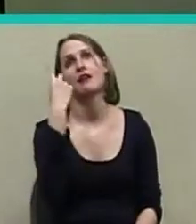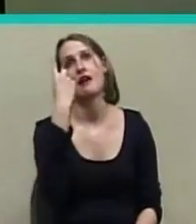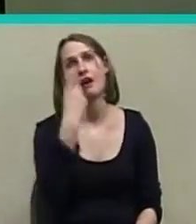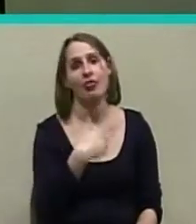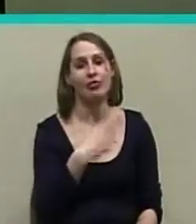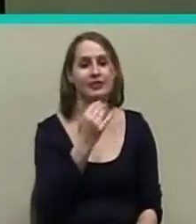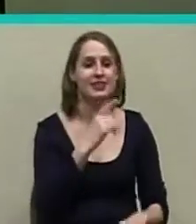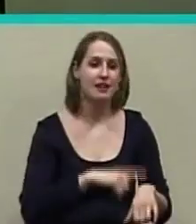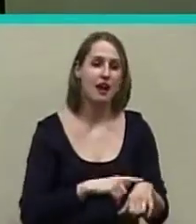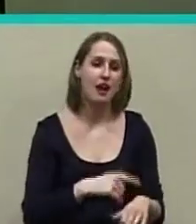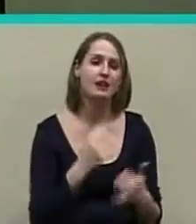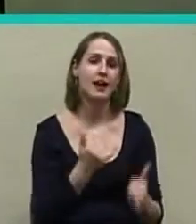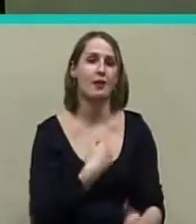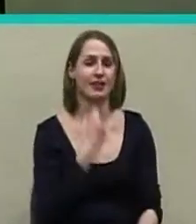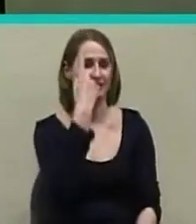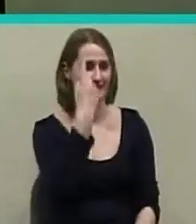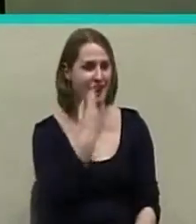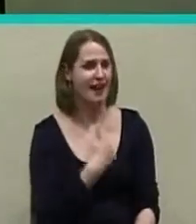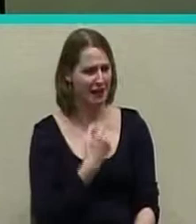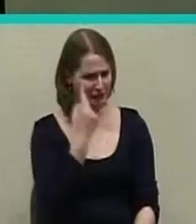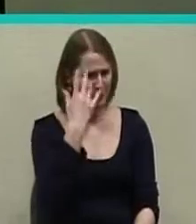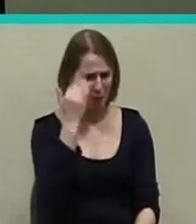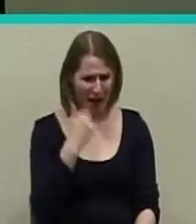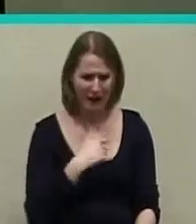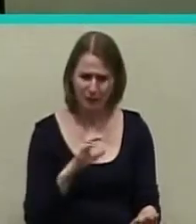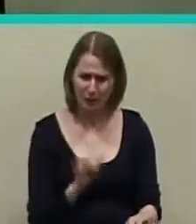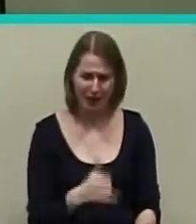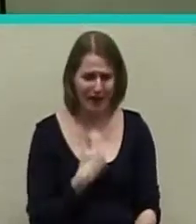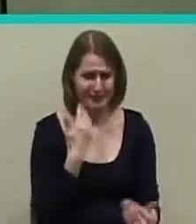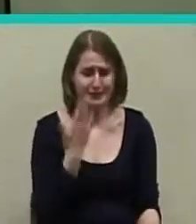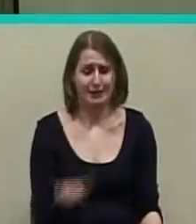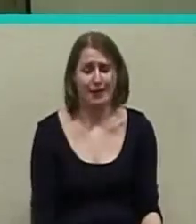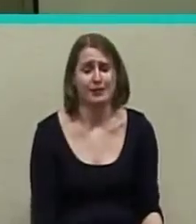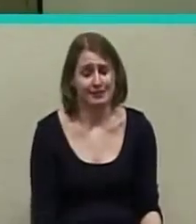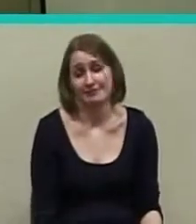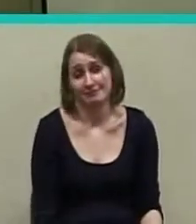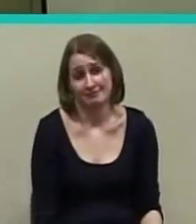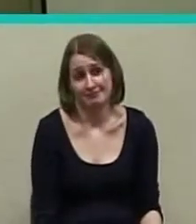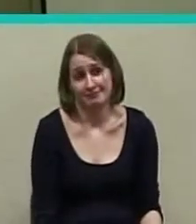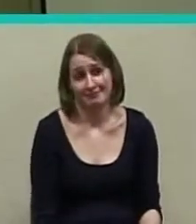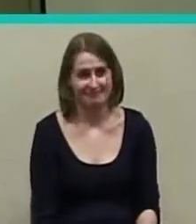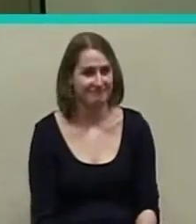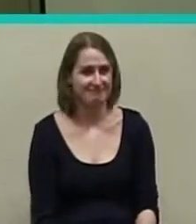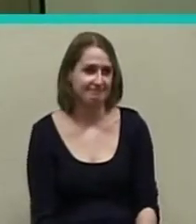13th time. Now I get it, Jill. You don't like it when I do this. Jeez, I didn't know that. All right?